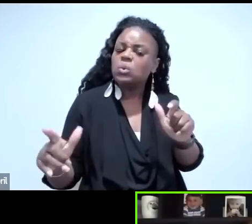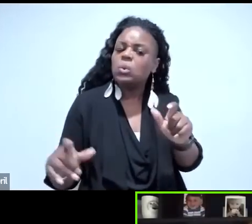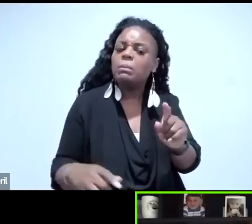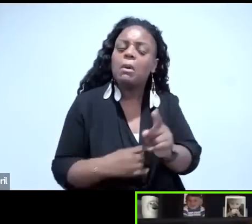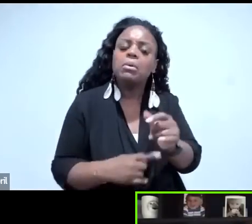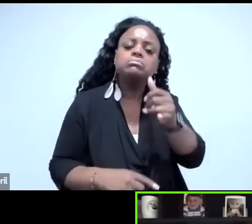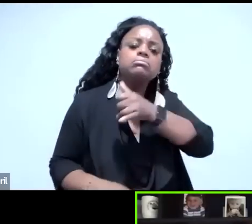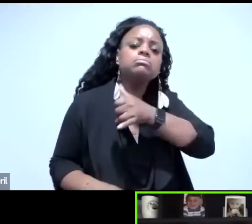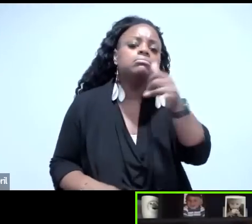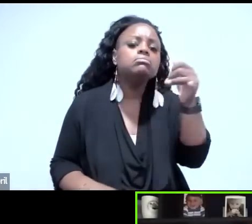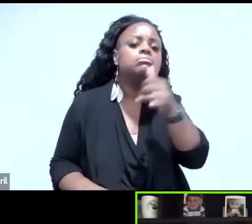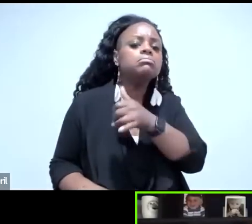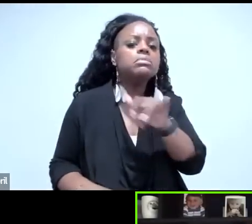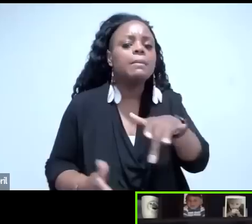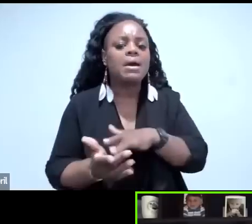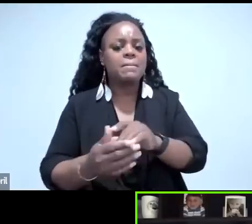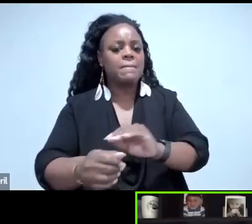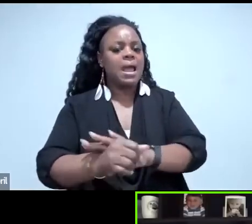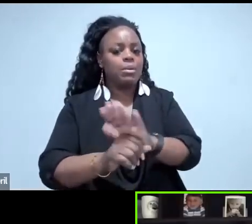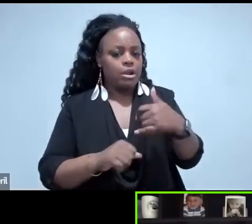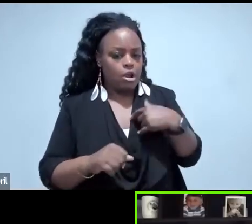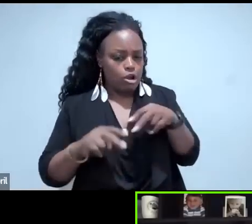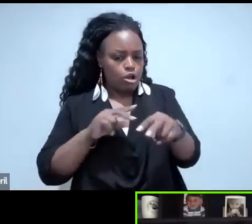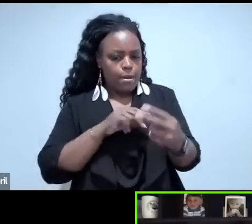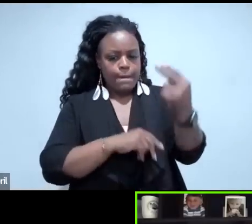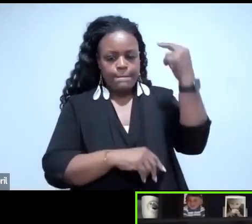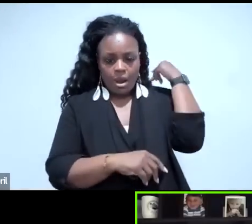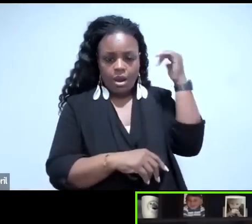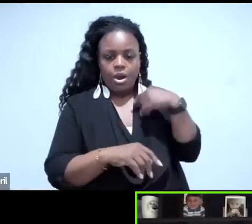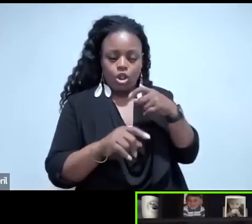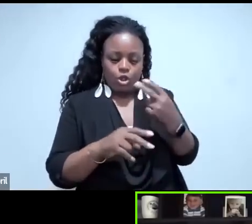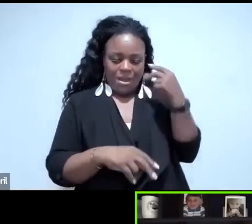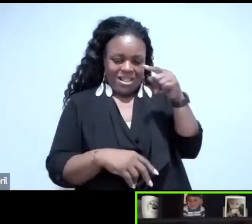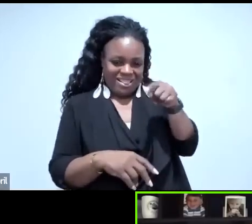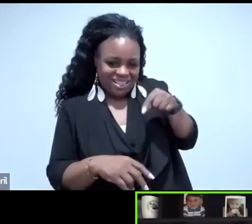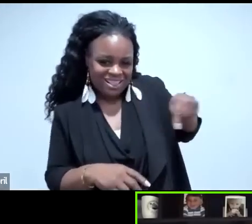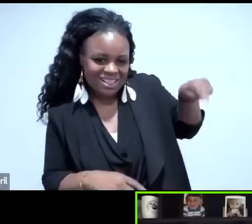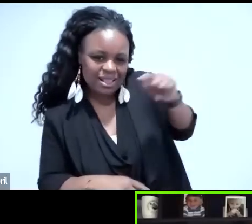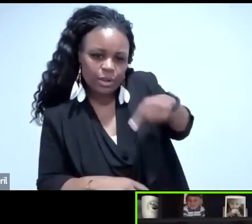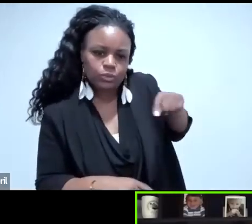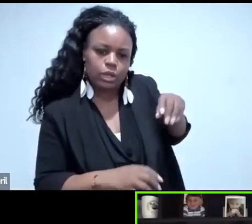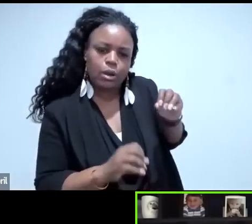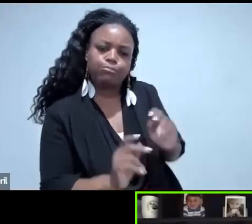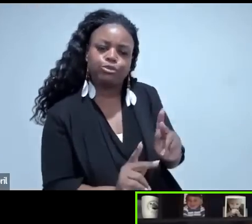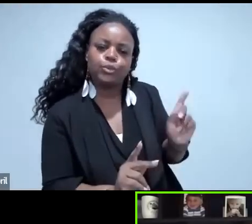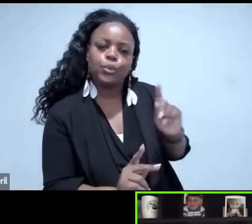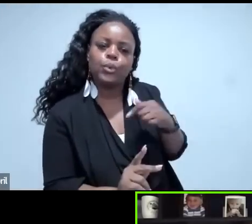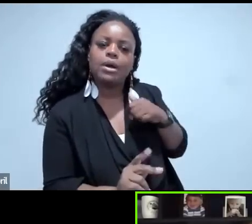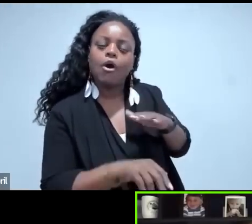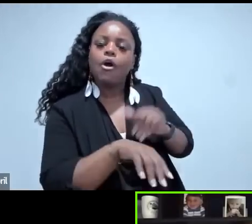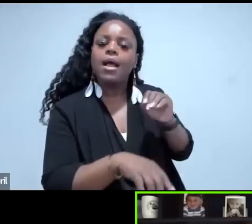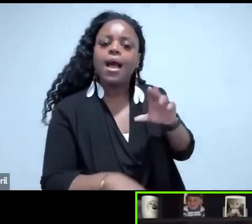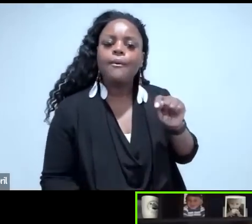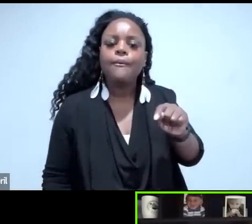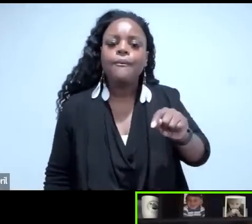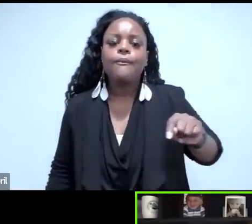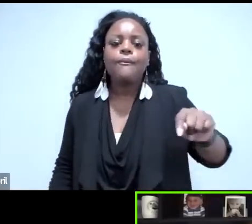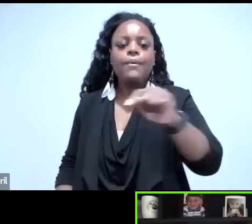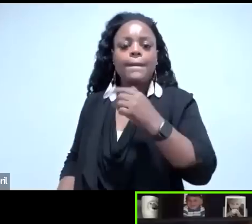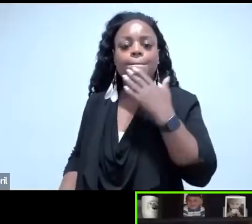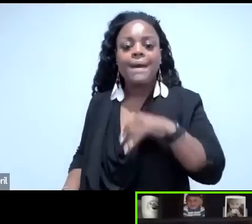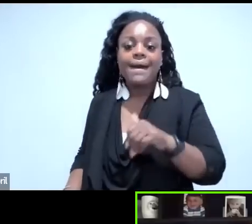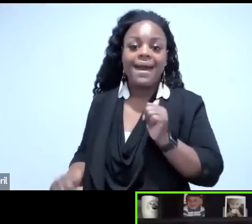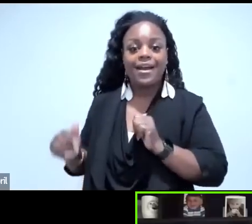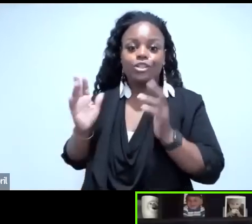opportunities where we can call out these bad actors. We have to stand up to the billionaires and let them know that if they think that they are